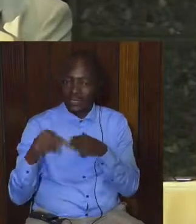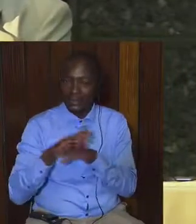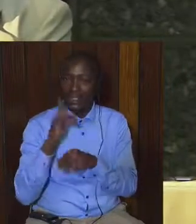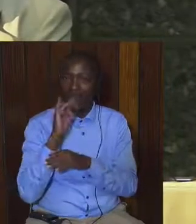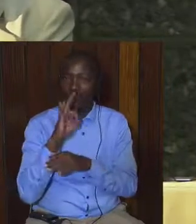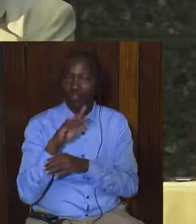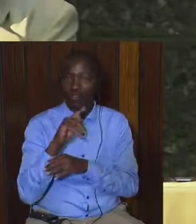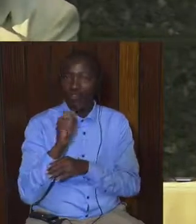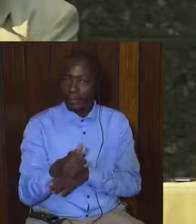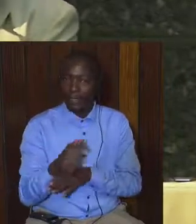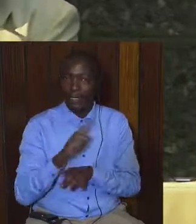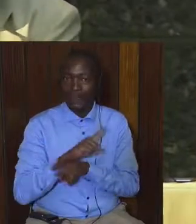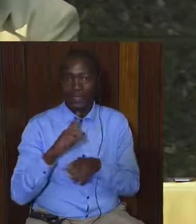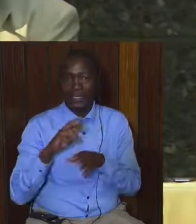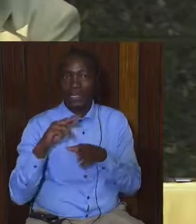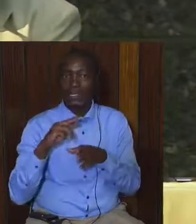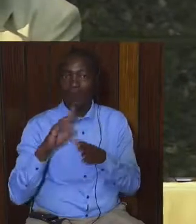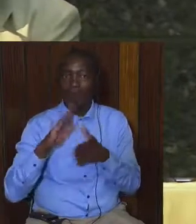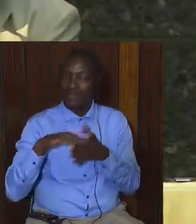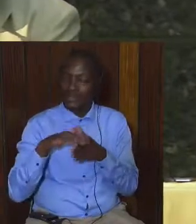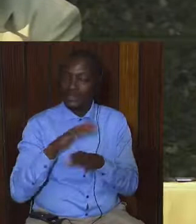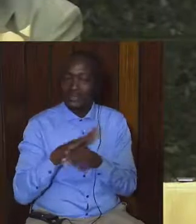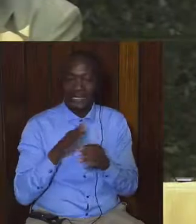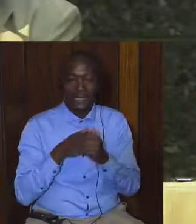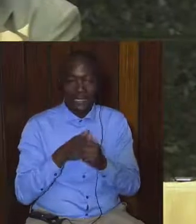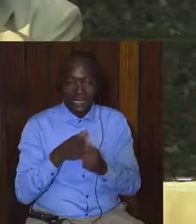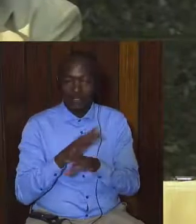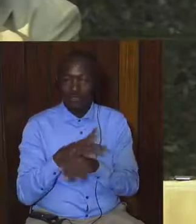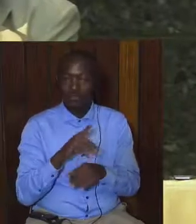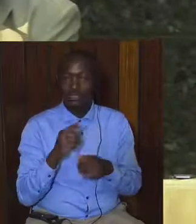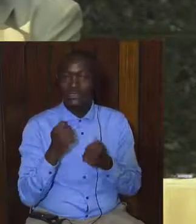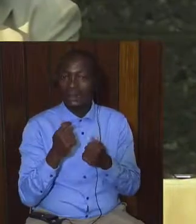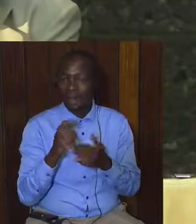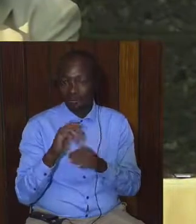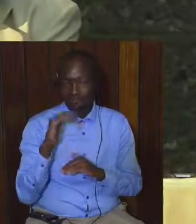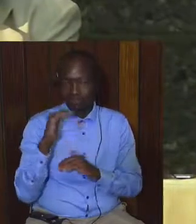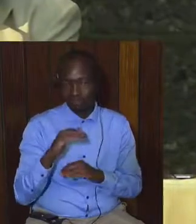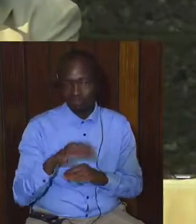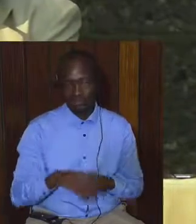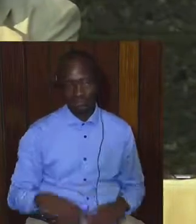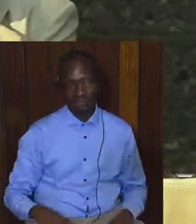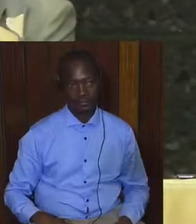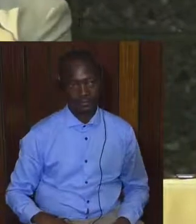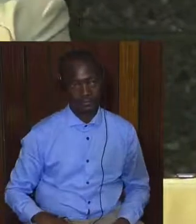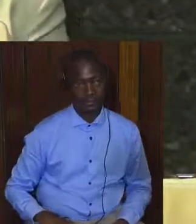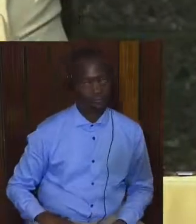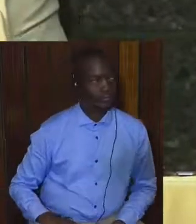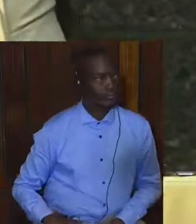what is the reasons that led to these amounts. Maybe it would be a useful opportunity to do that as well, Chair.